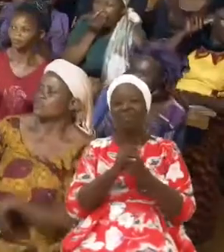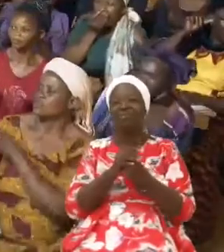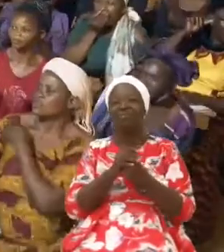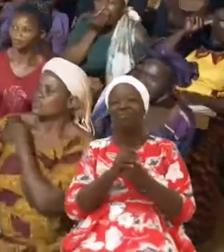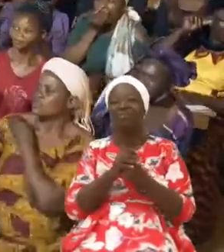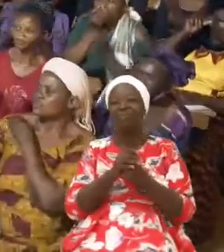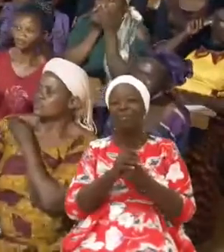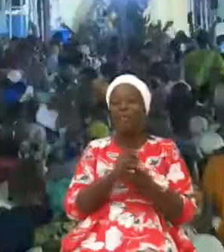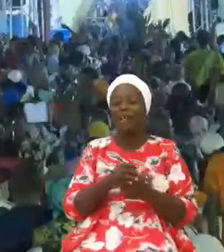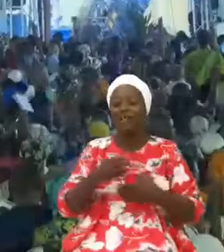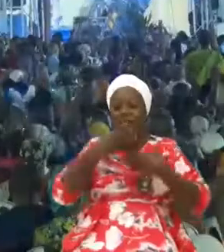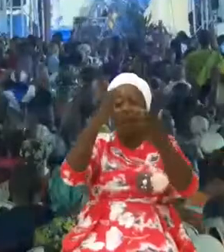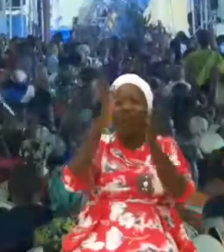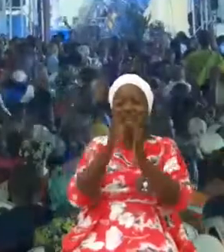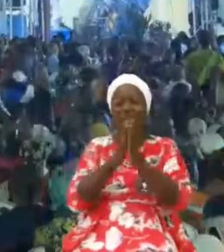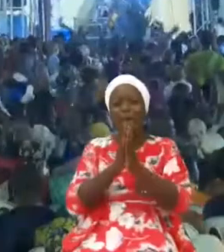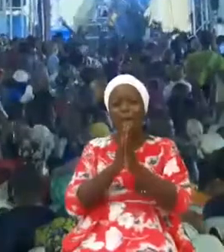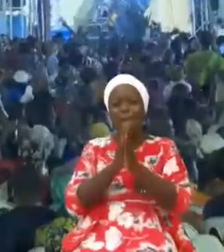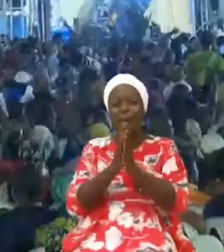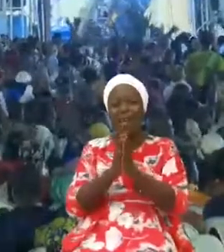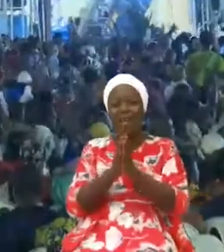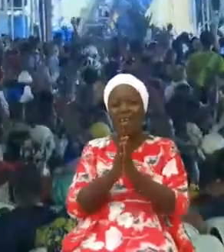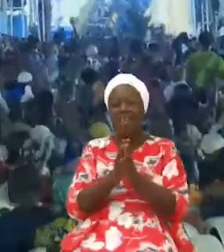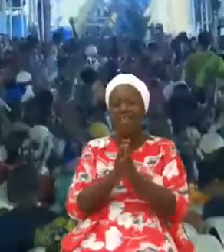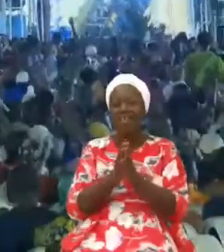never be ashamed.